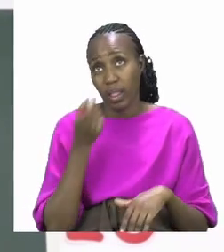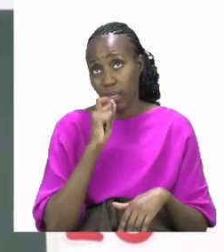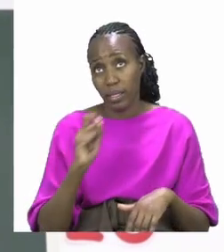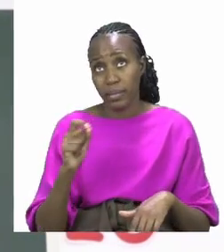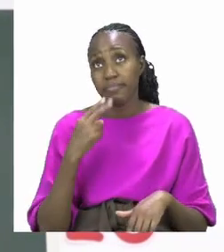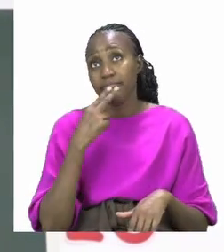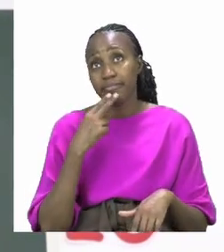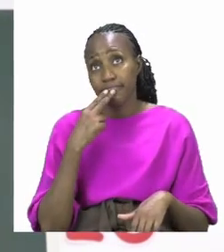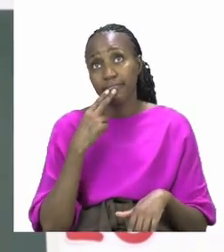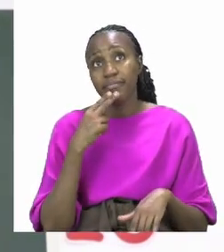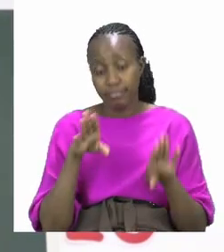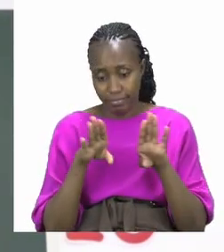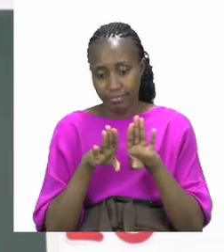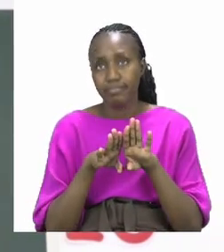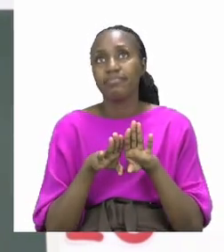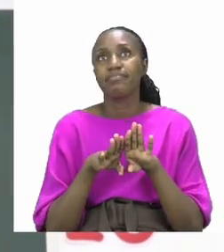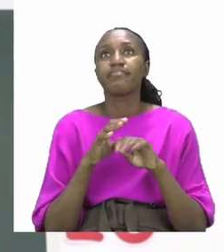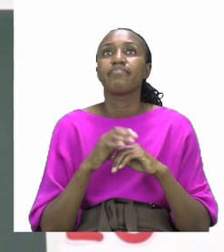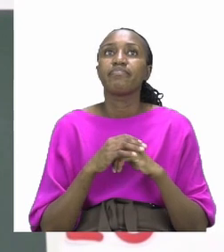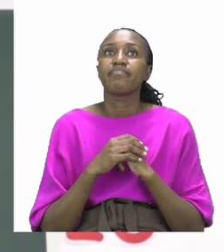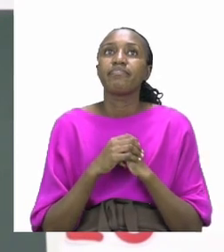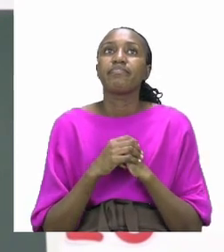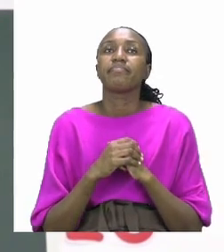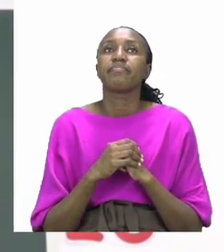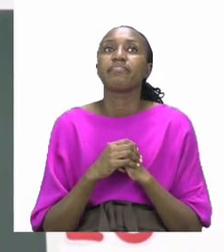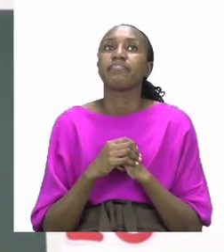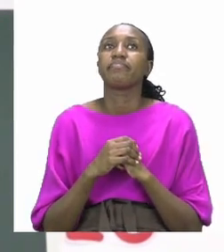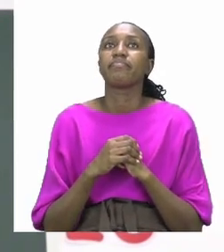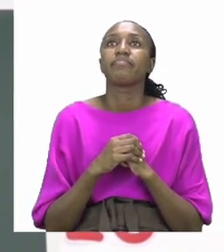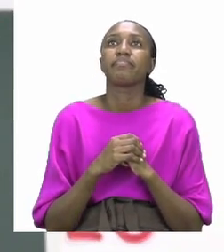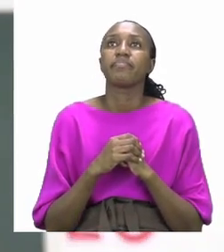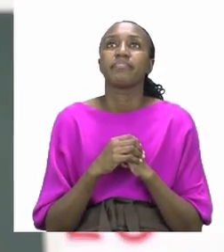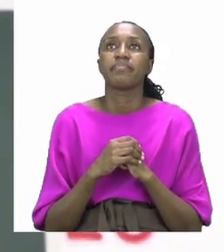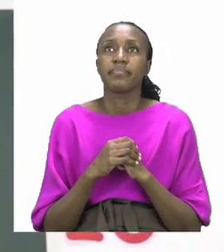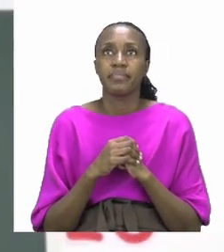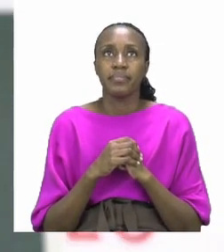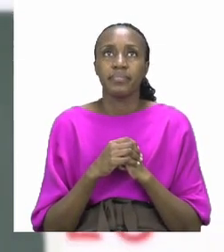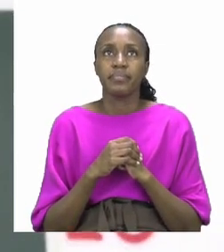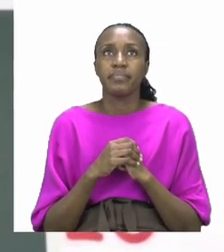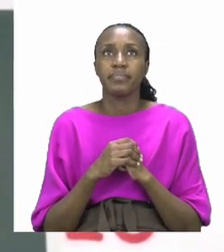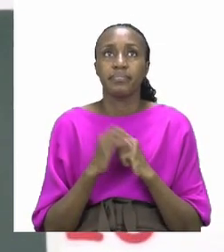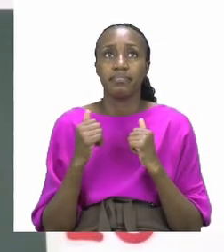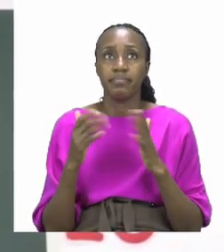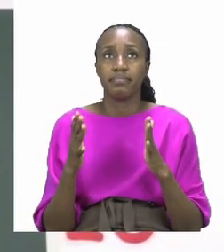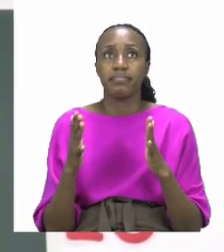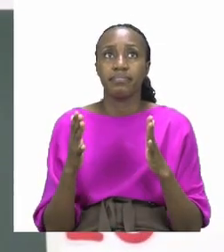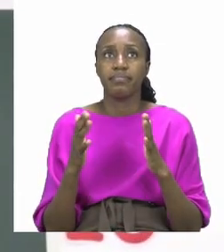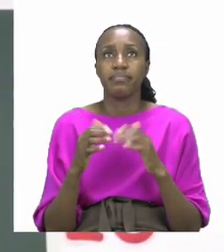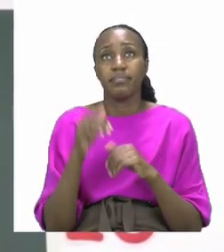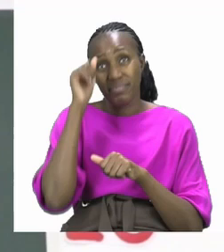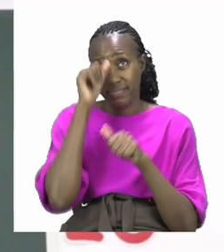try and do the zigzag pattern together. We start by putting our pencil at the beginning.